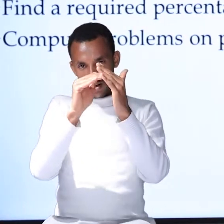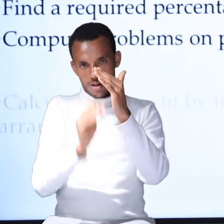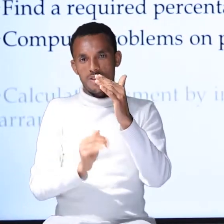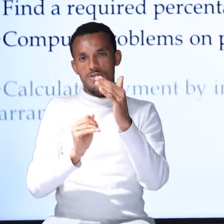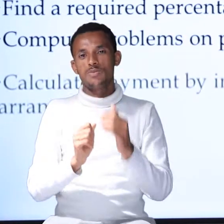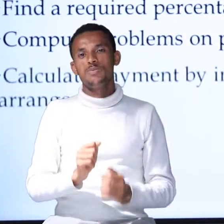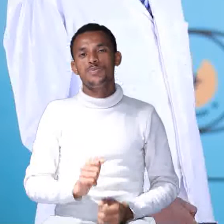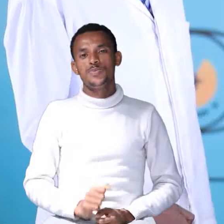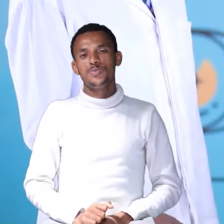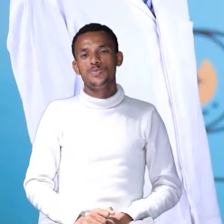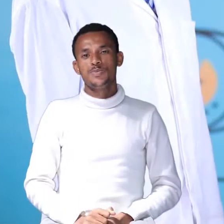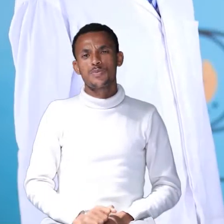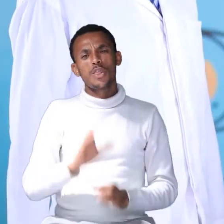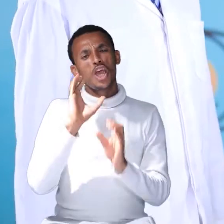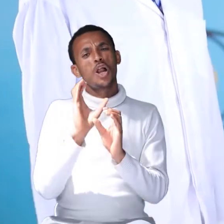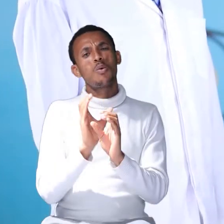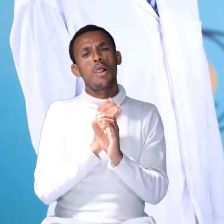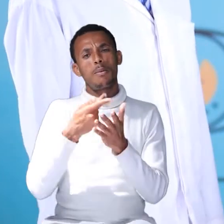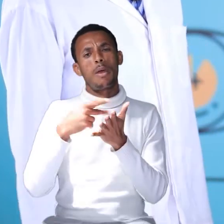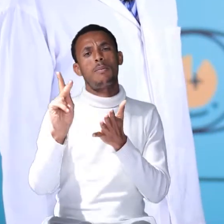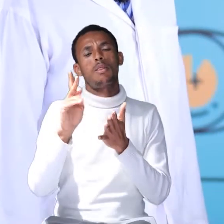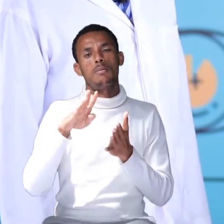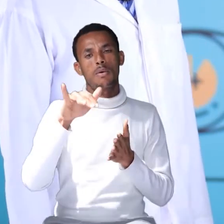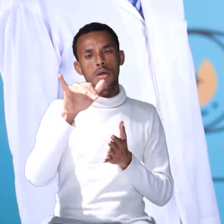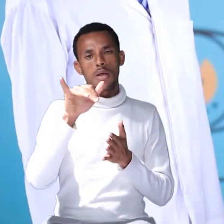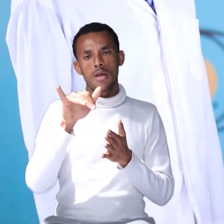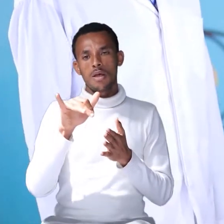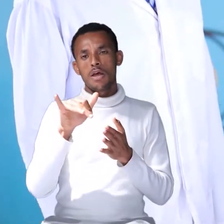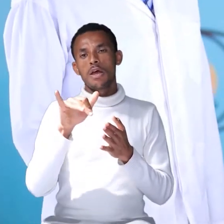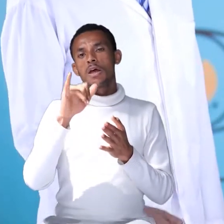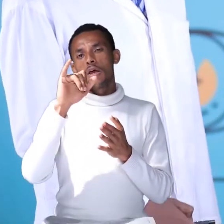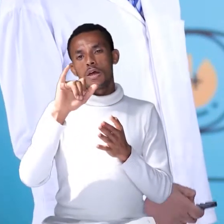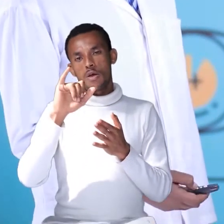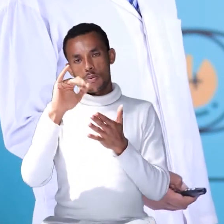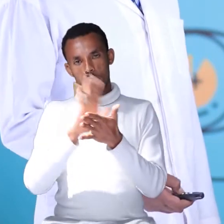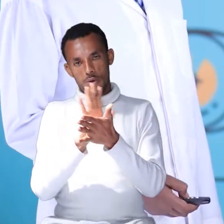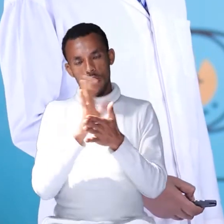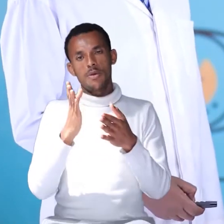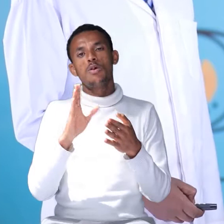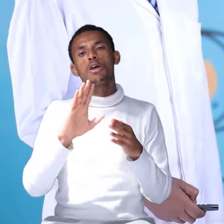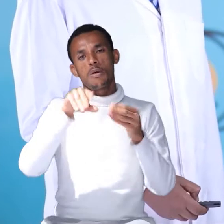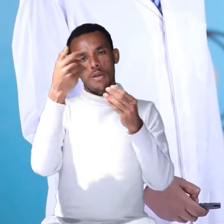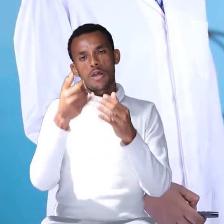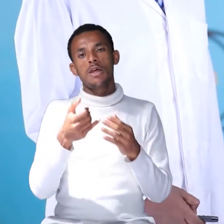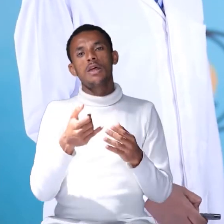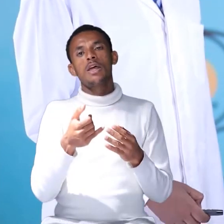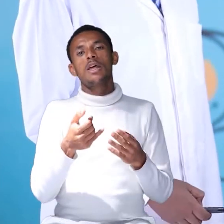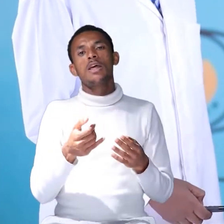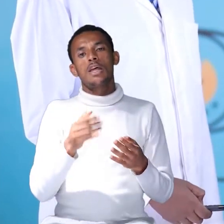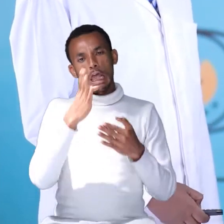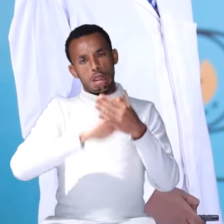decrease. Calculate payment by installment for a given simple interest